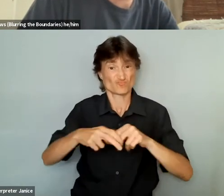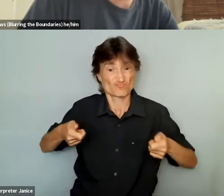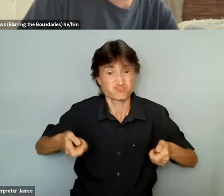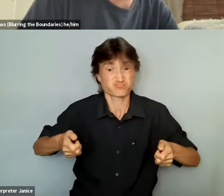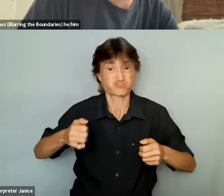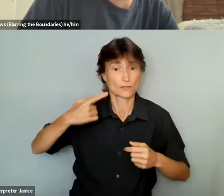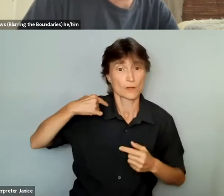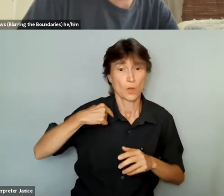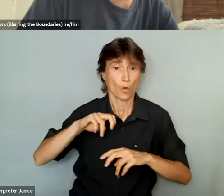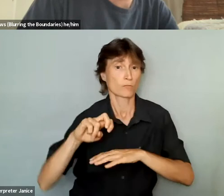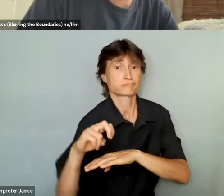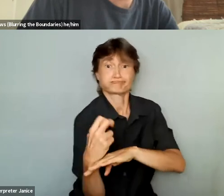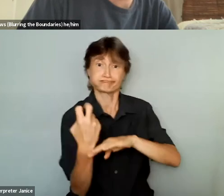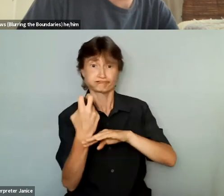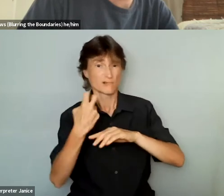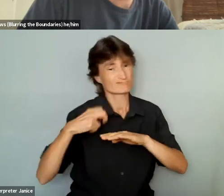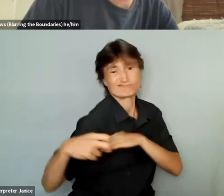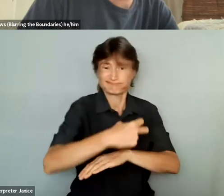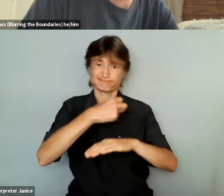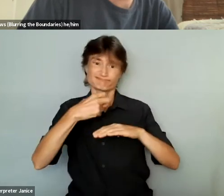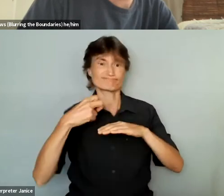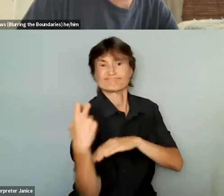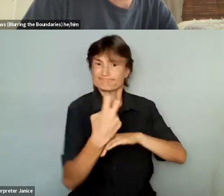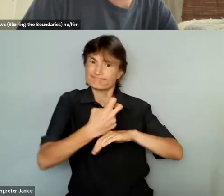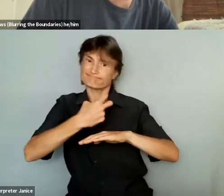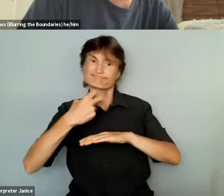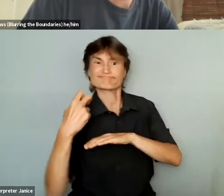was another way of